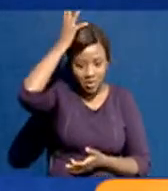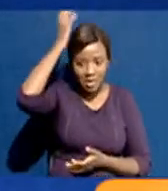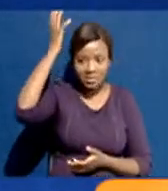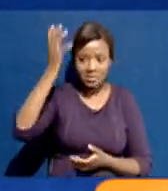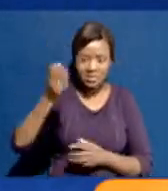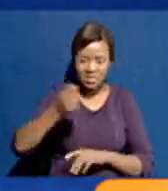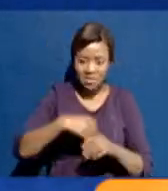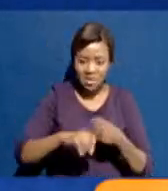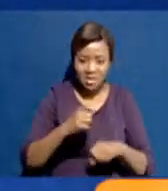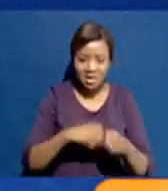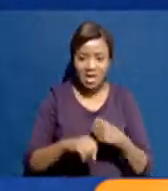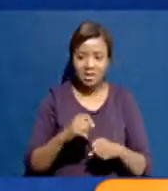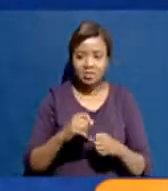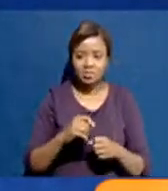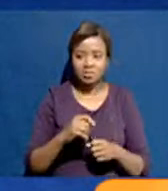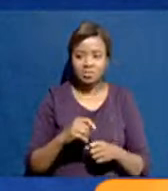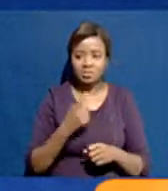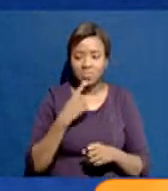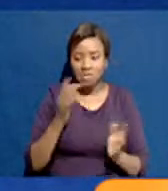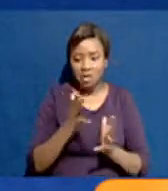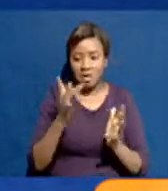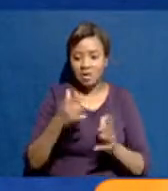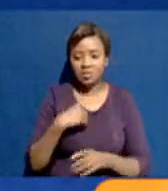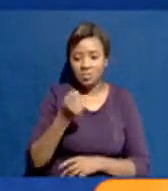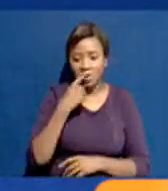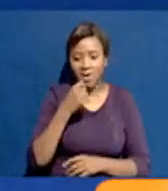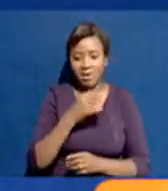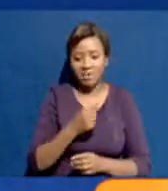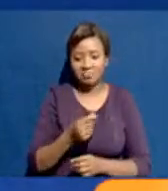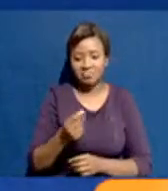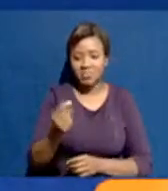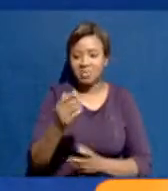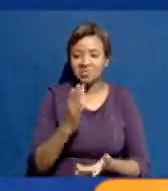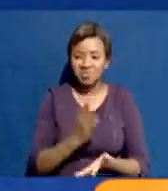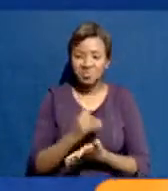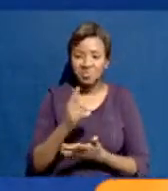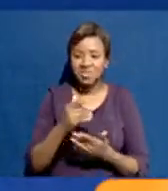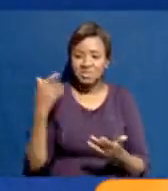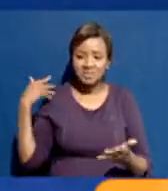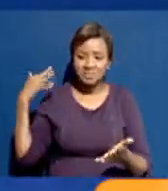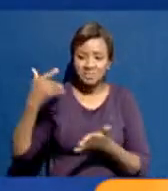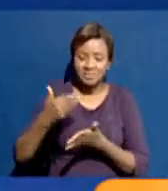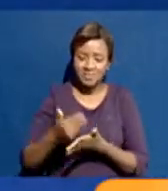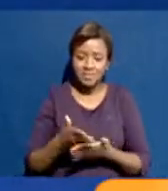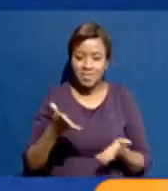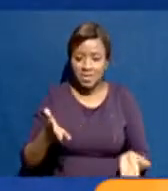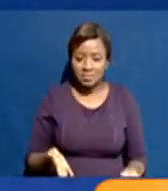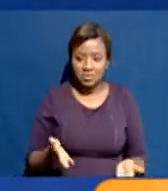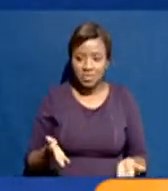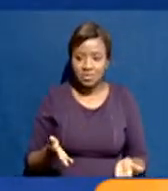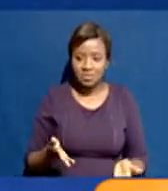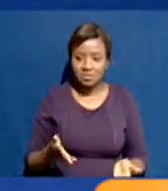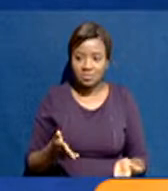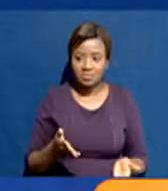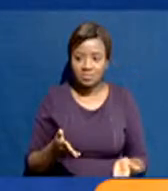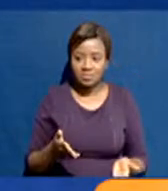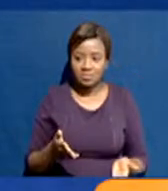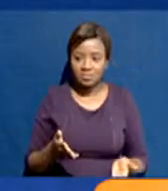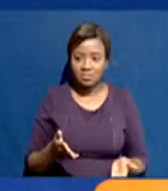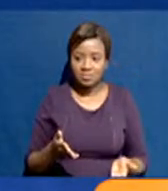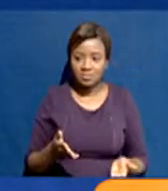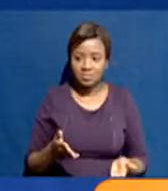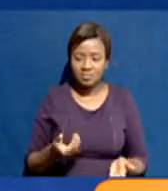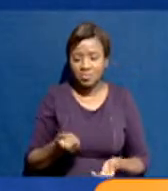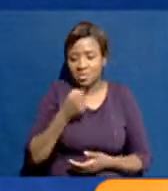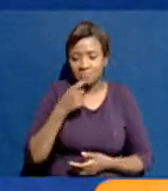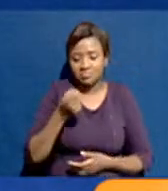to now ensure I take meds every day, all that. So it's been a journey through it all to a level where now we literally just take